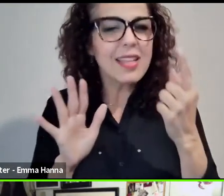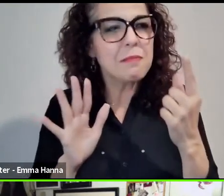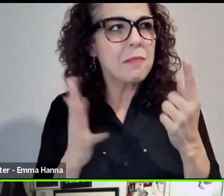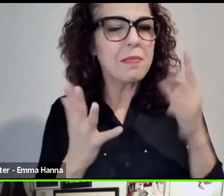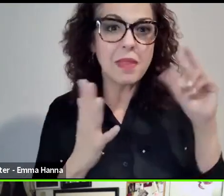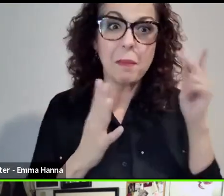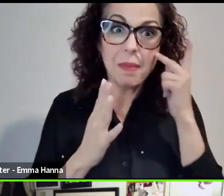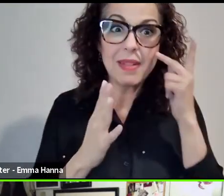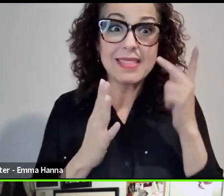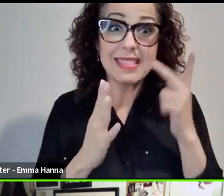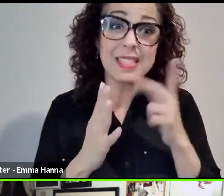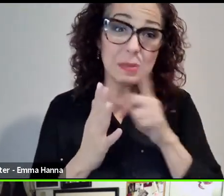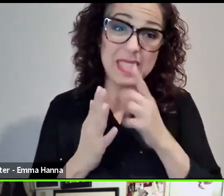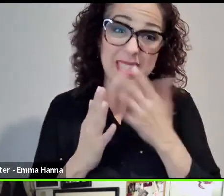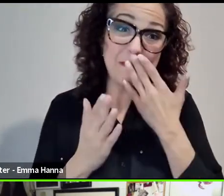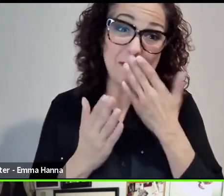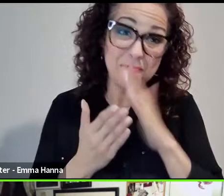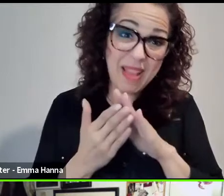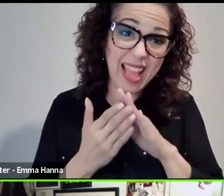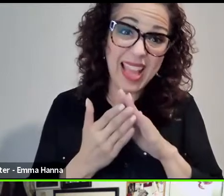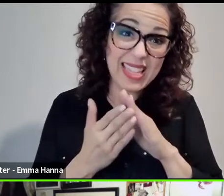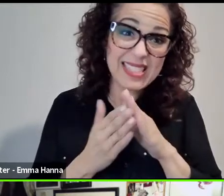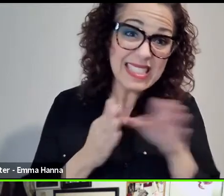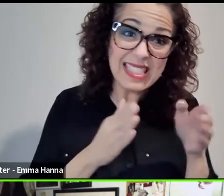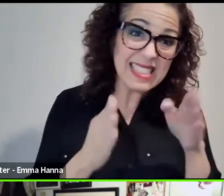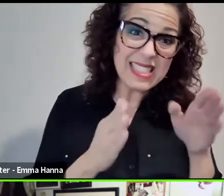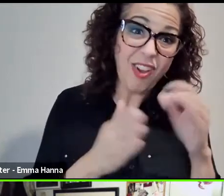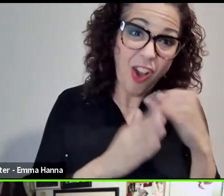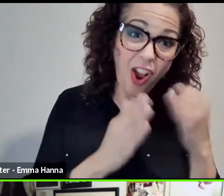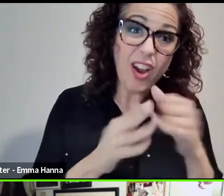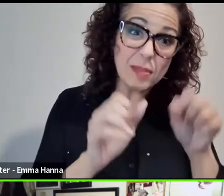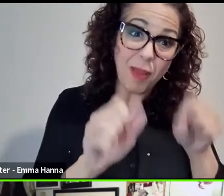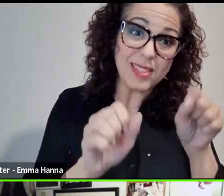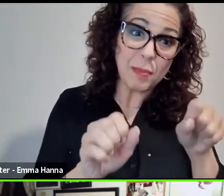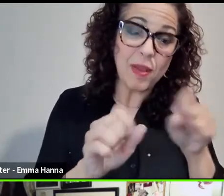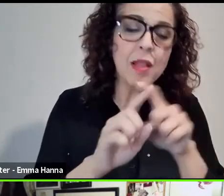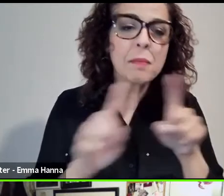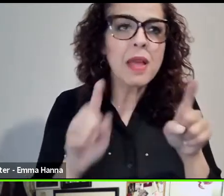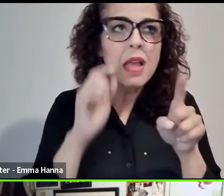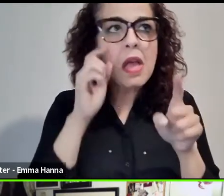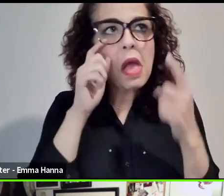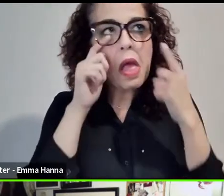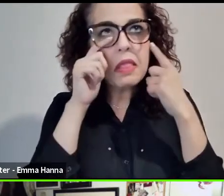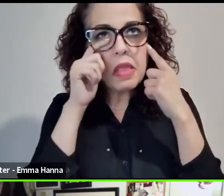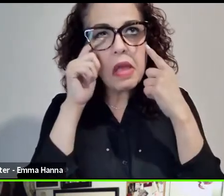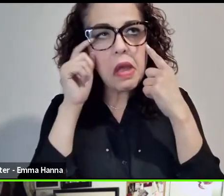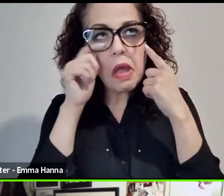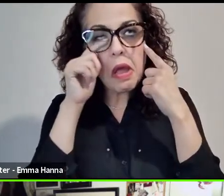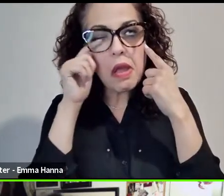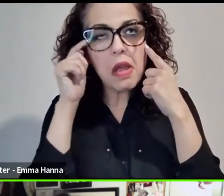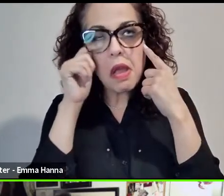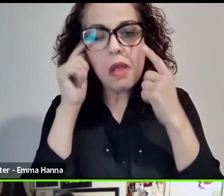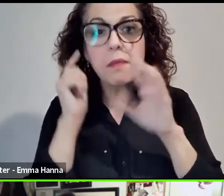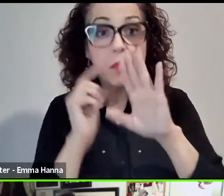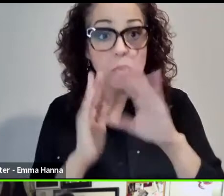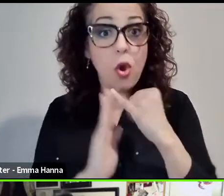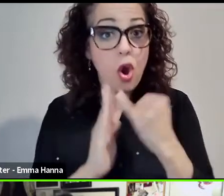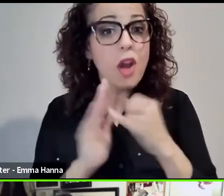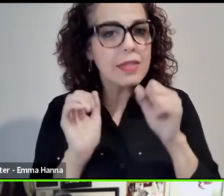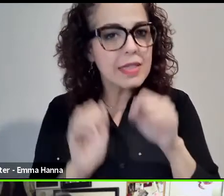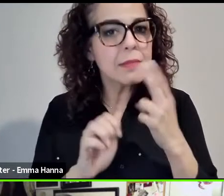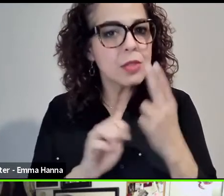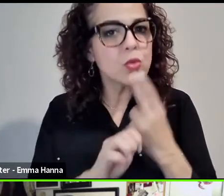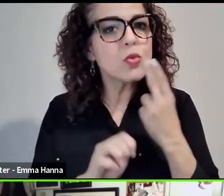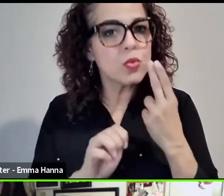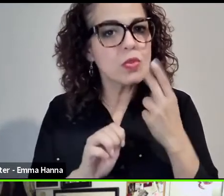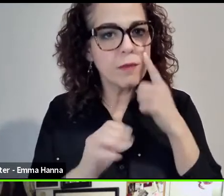poster art if you start going down that route. But I do think that your art can be used for political struggles,